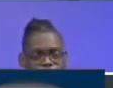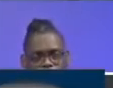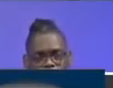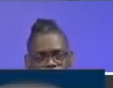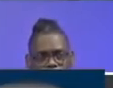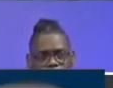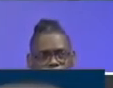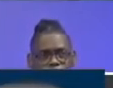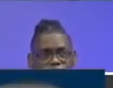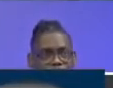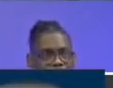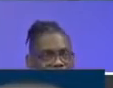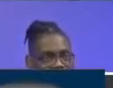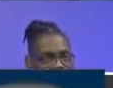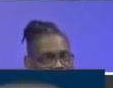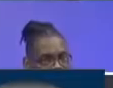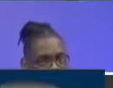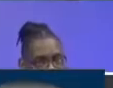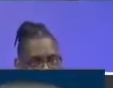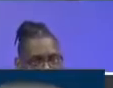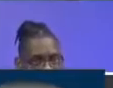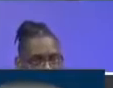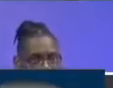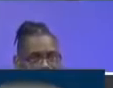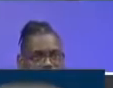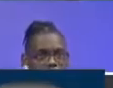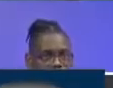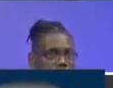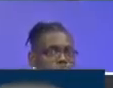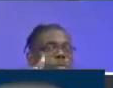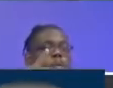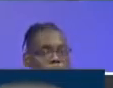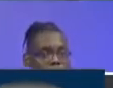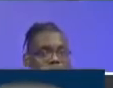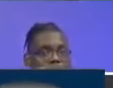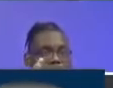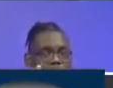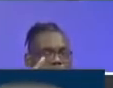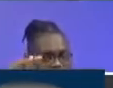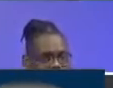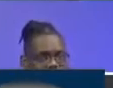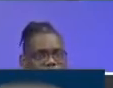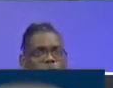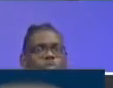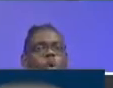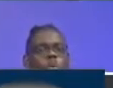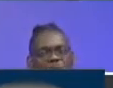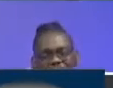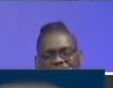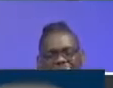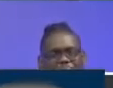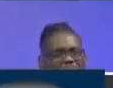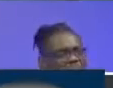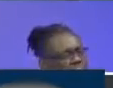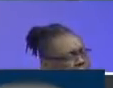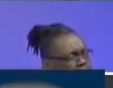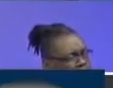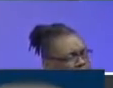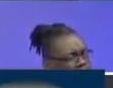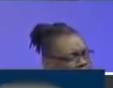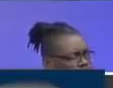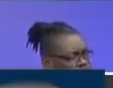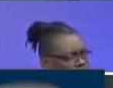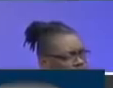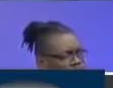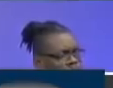their PCR test would have expired, gone past the 3-day limit. When they arrived in Trinidad